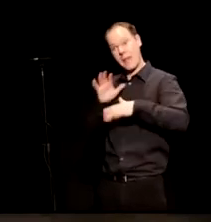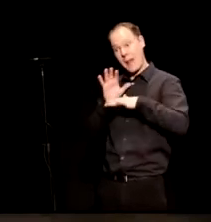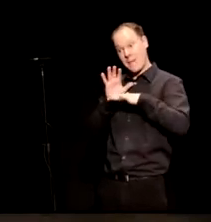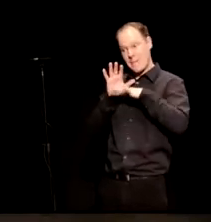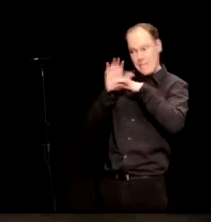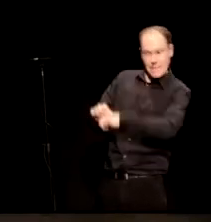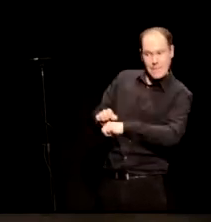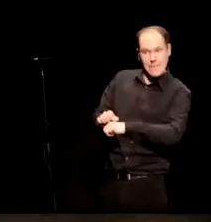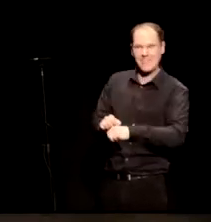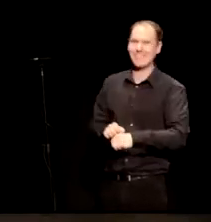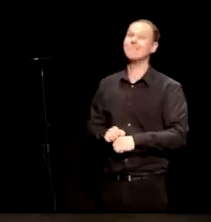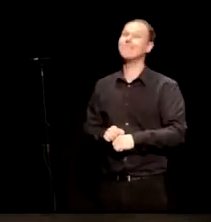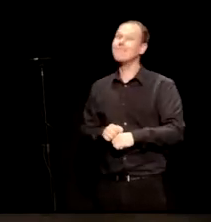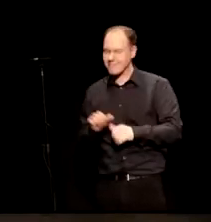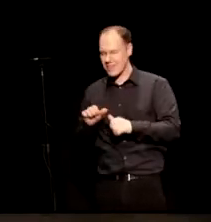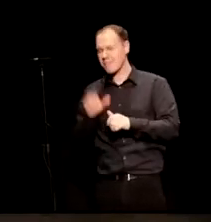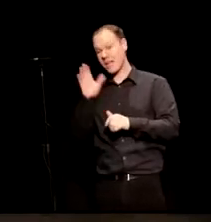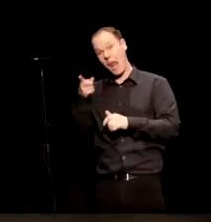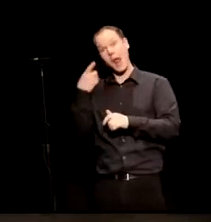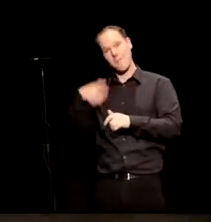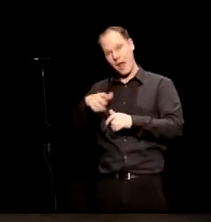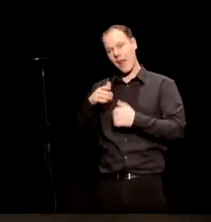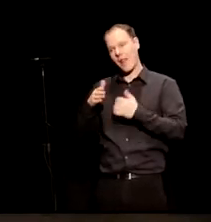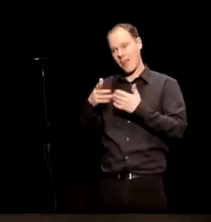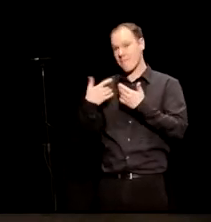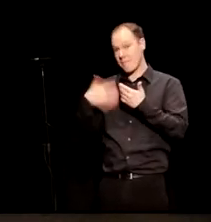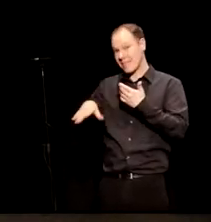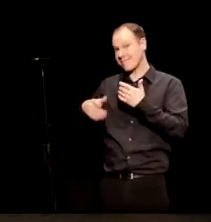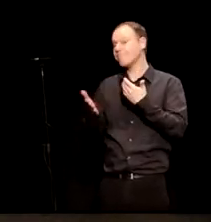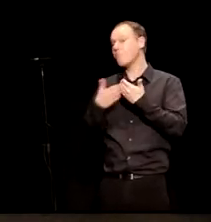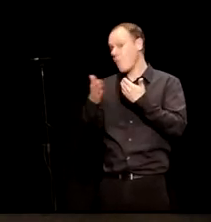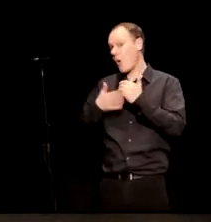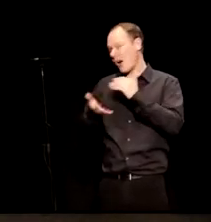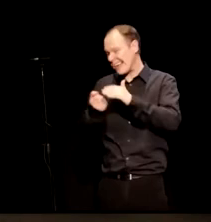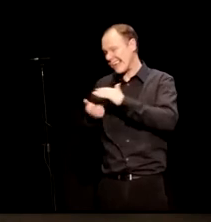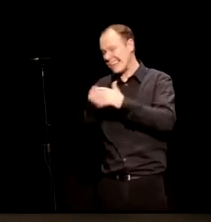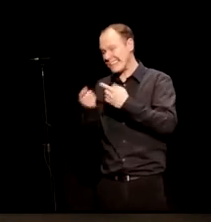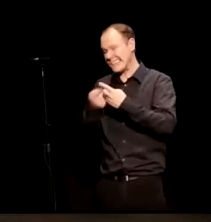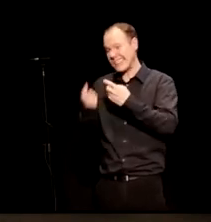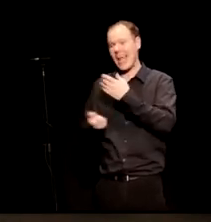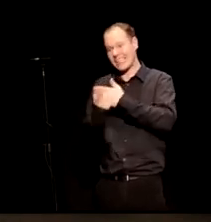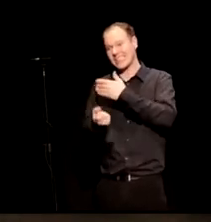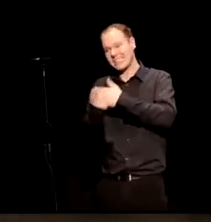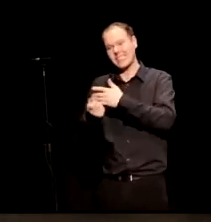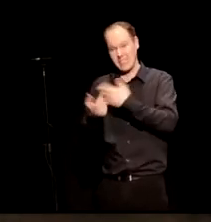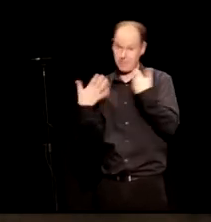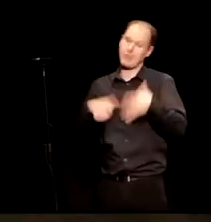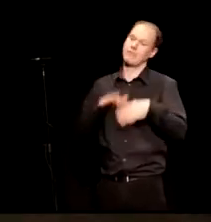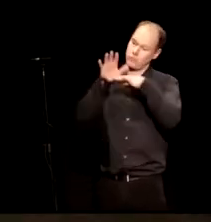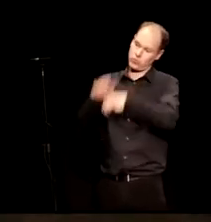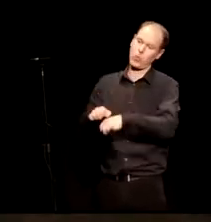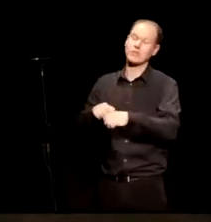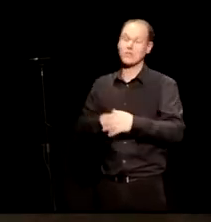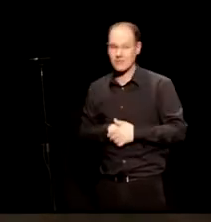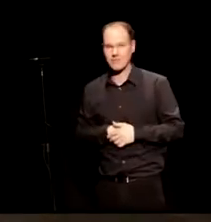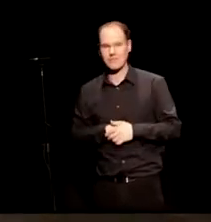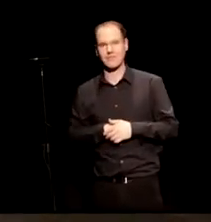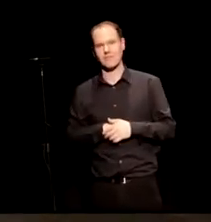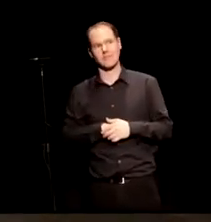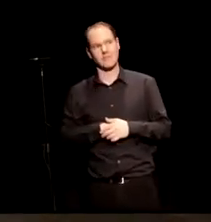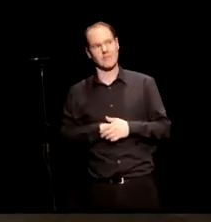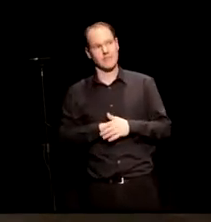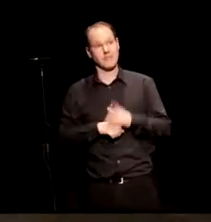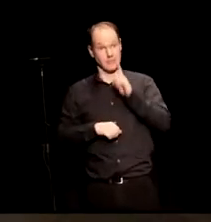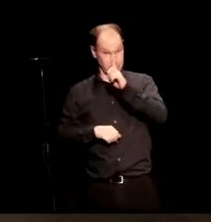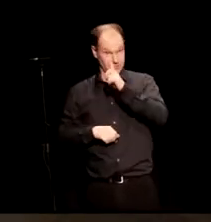number of even more blood-curdling incidents that I've related to you. Just a finishing incidentals will do. But the robbers,